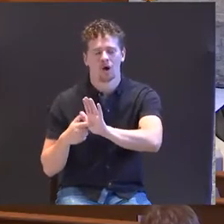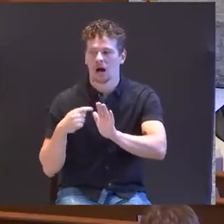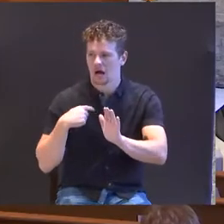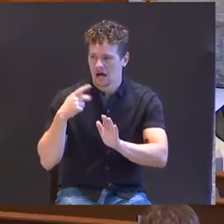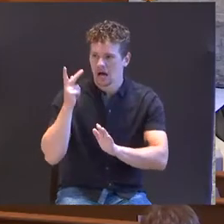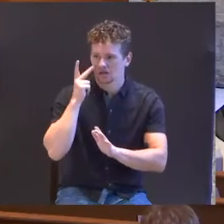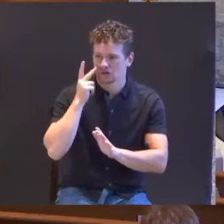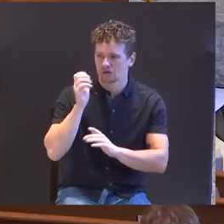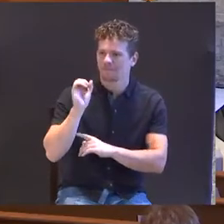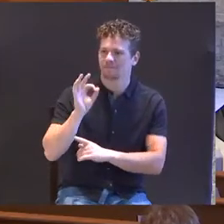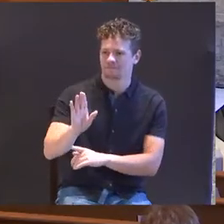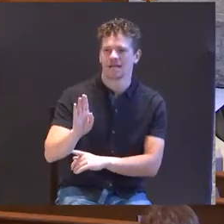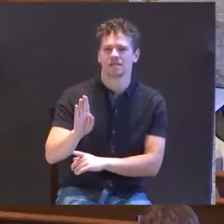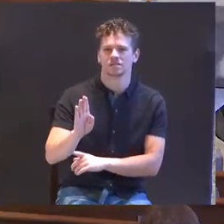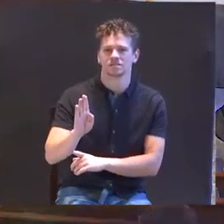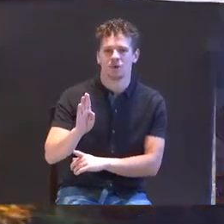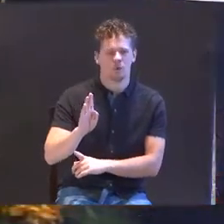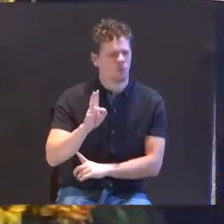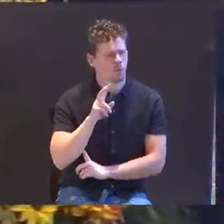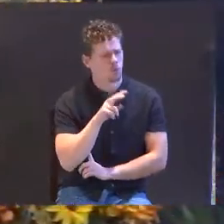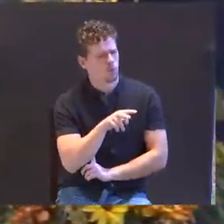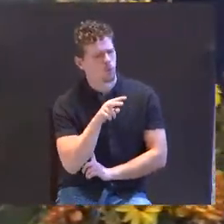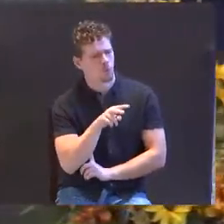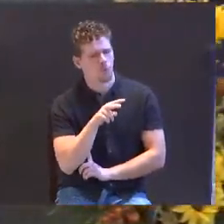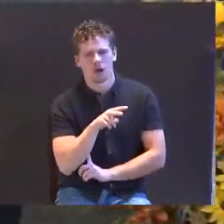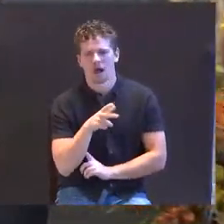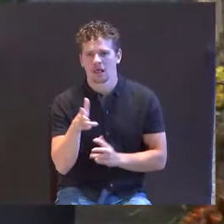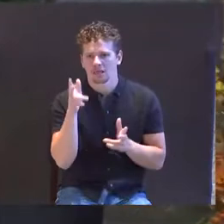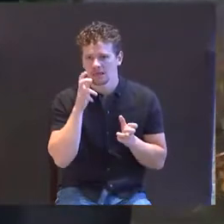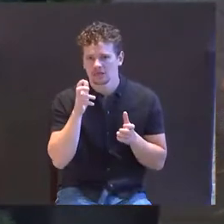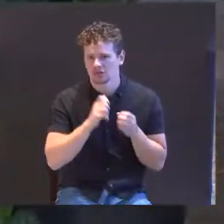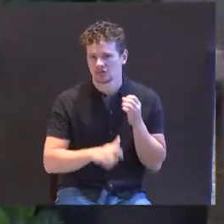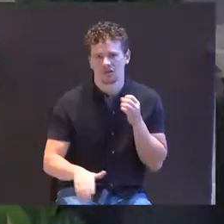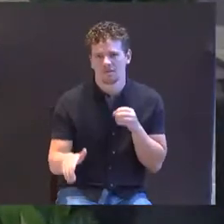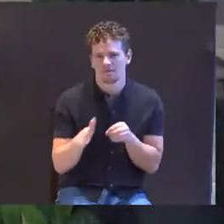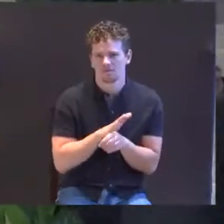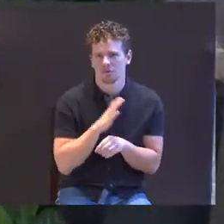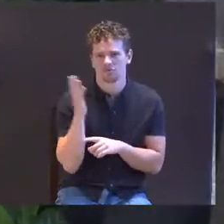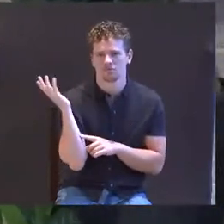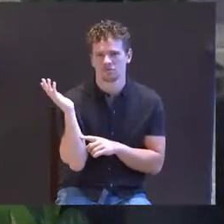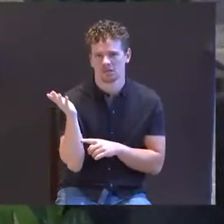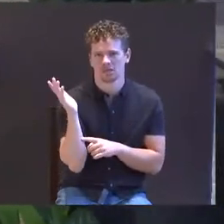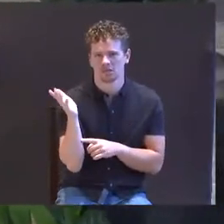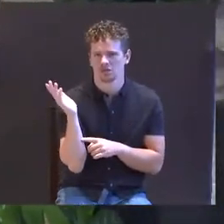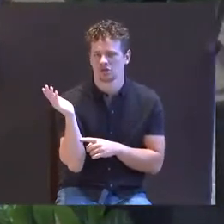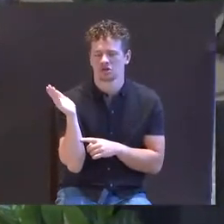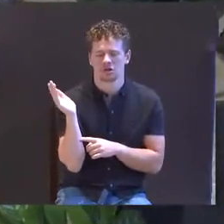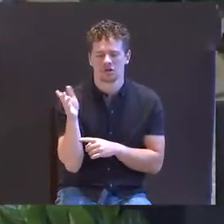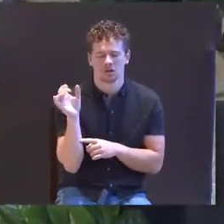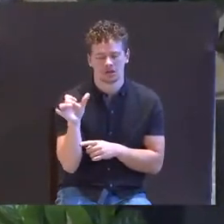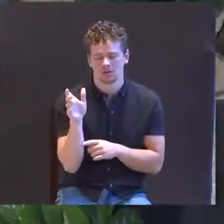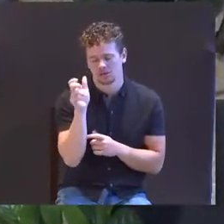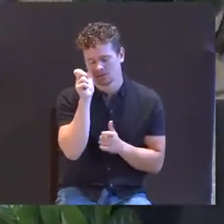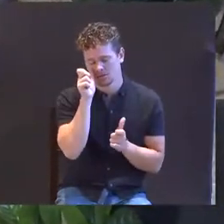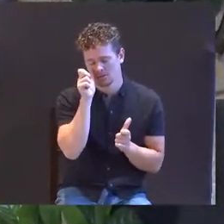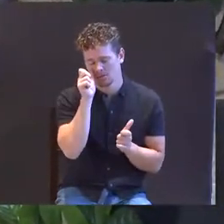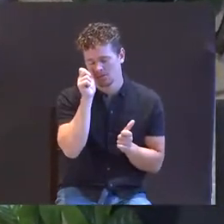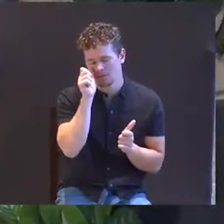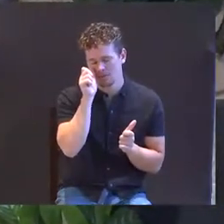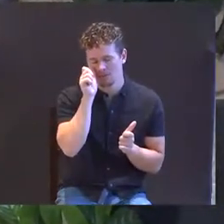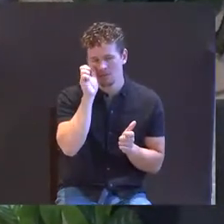got my attention, and I ended up listening to the whole thing. And it was an amazing